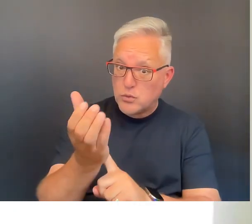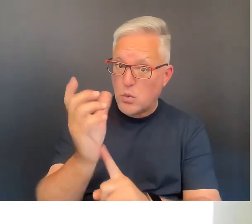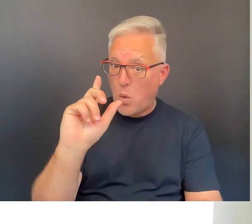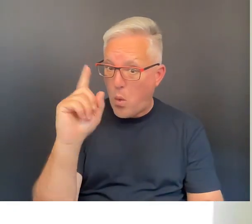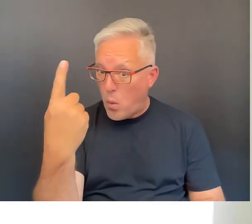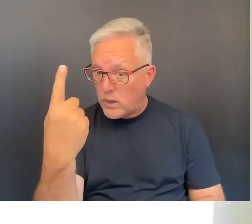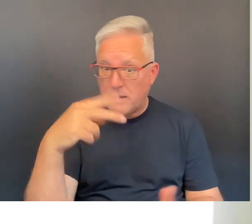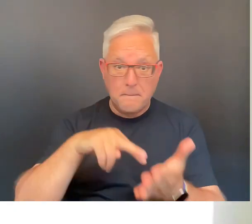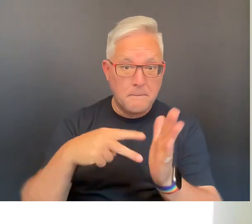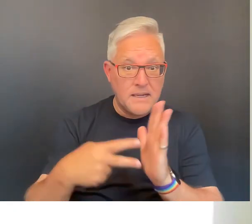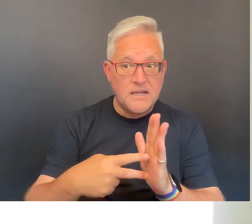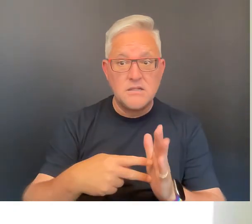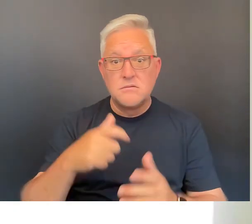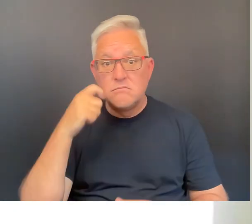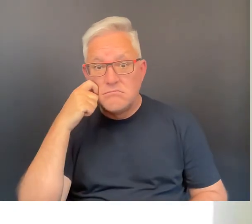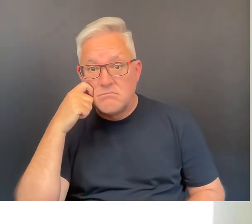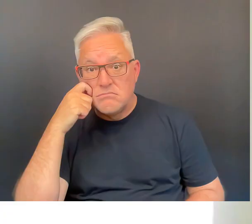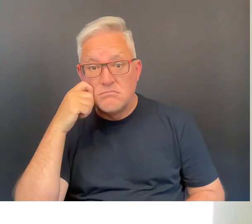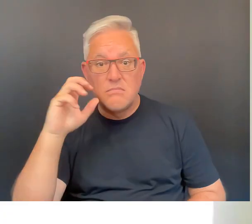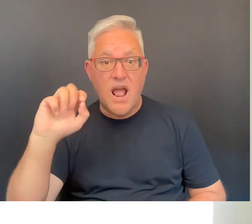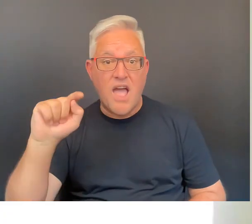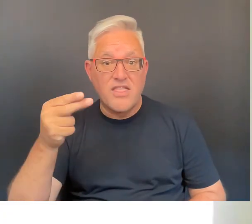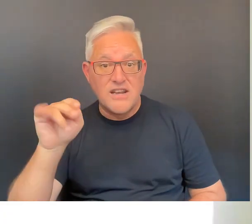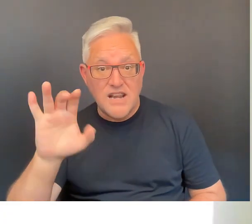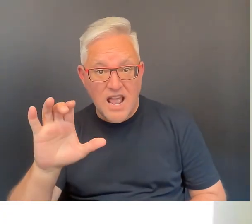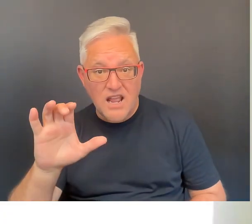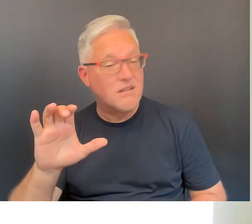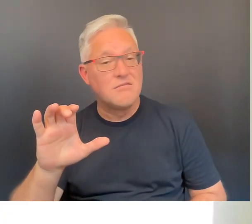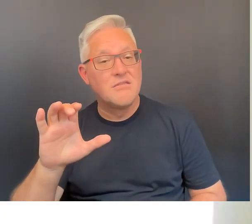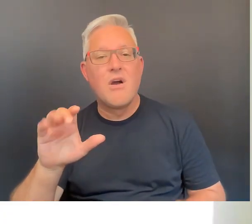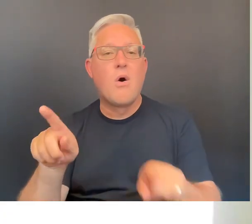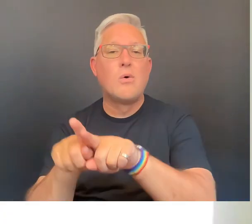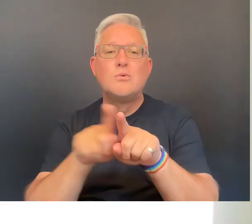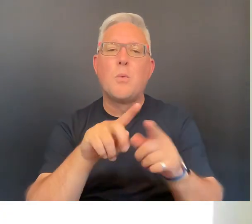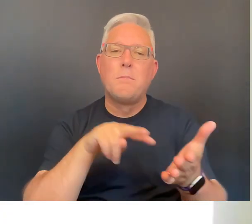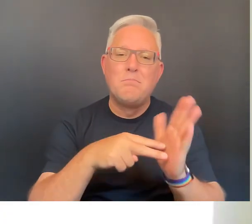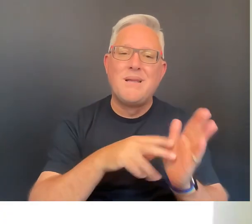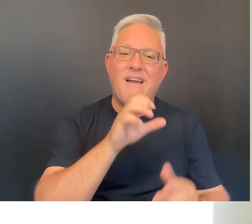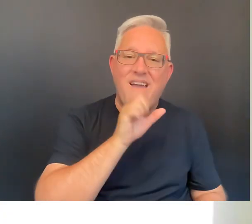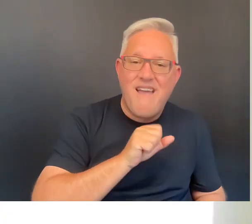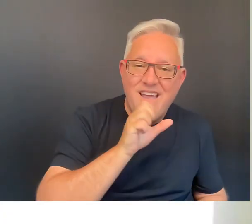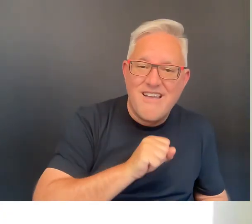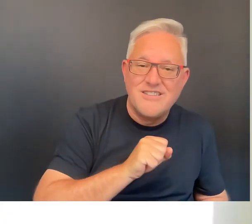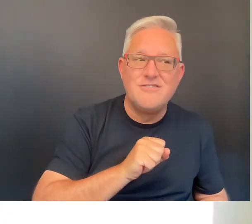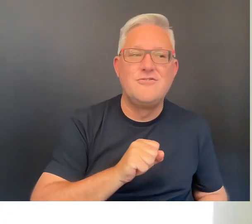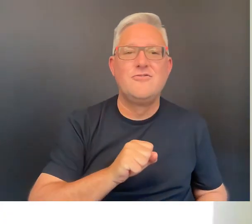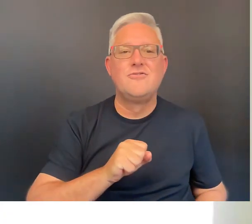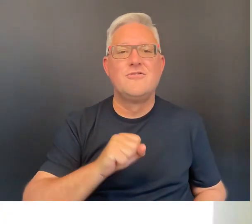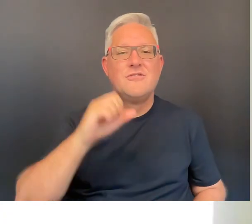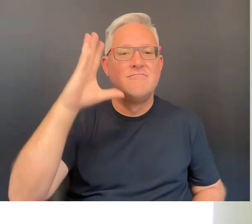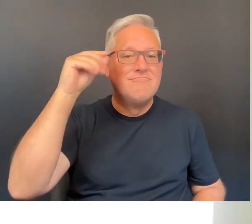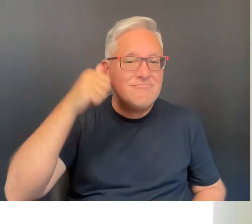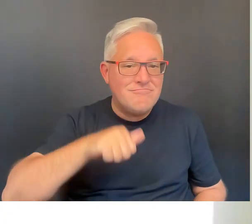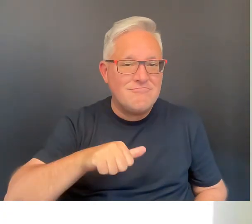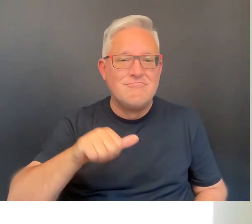and race, but about age and gender and ability and all the things that make us who we